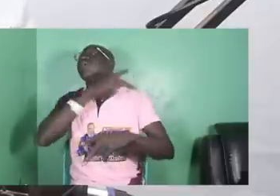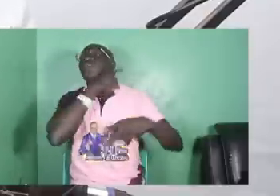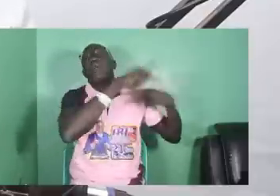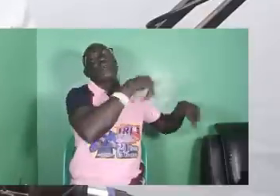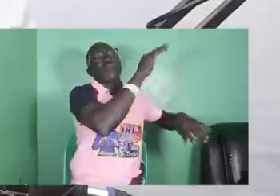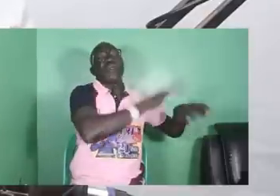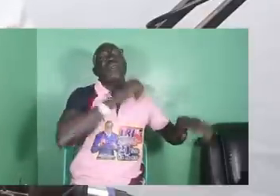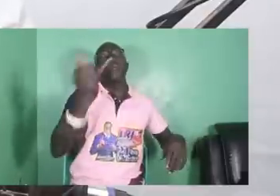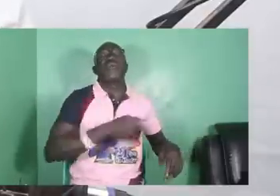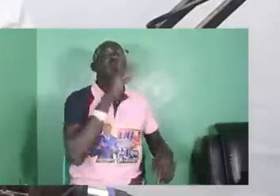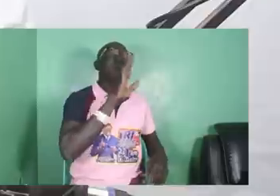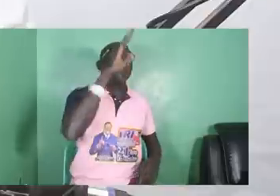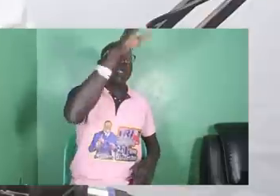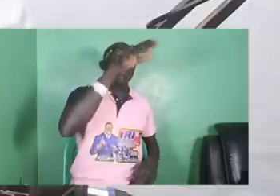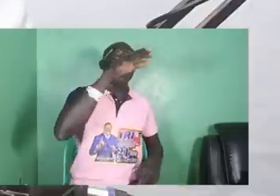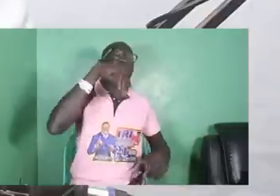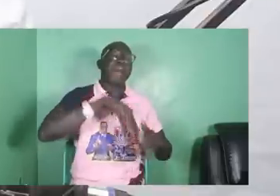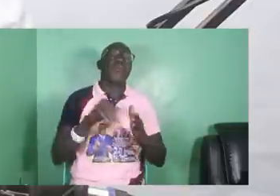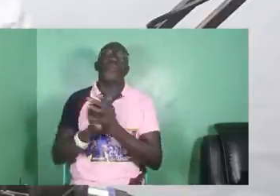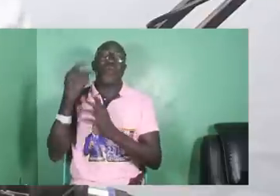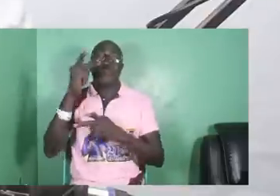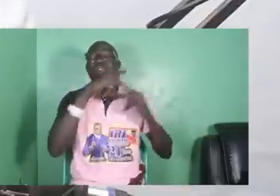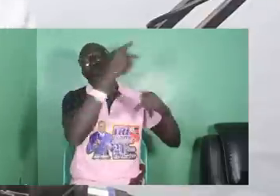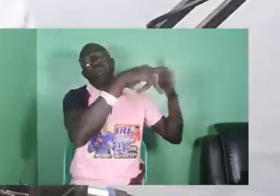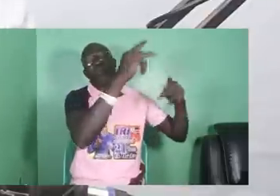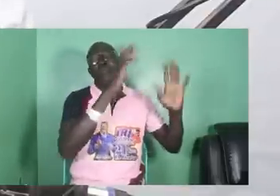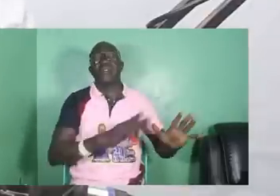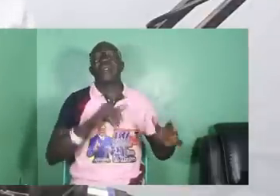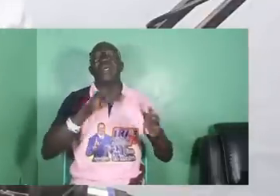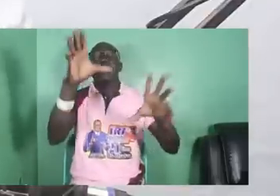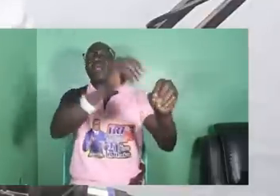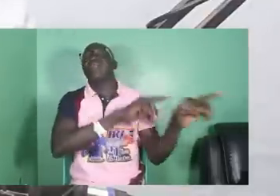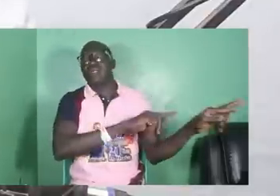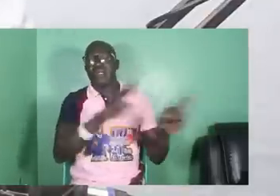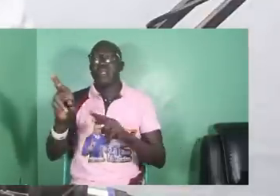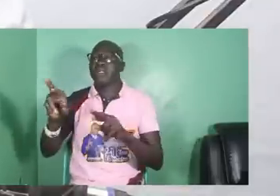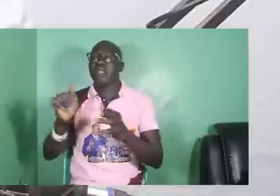A prophet invited me. You will see the prophet. Get ready.